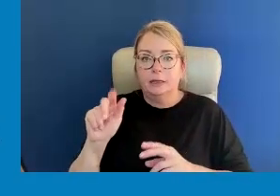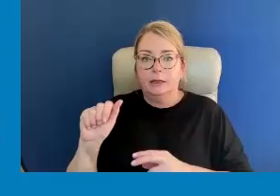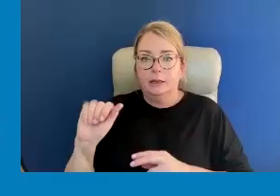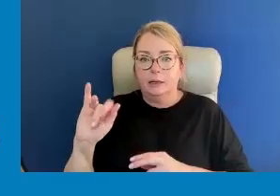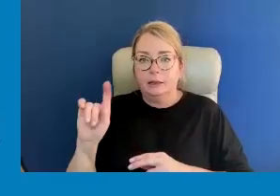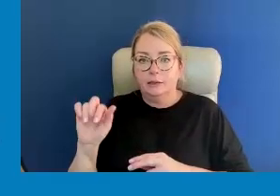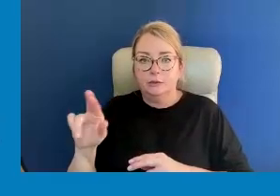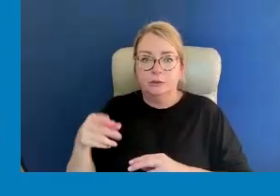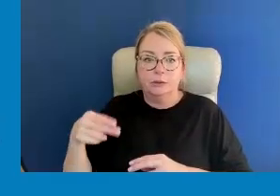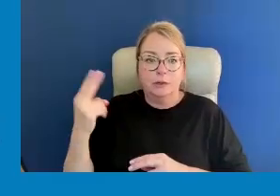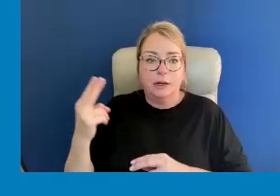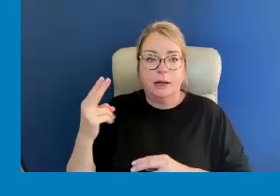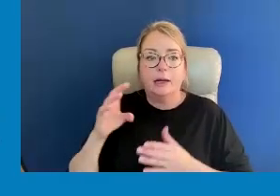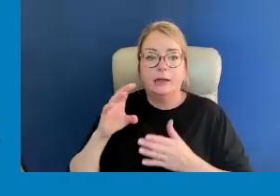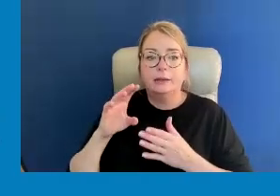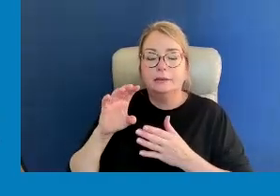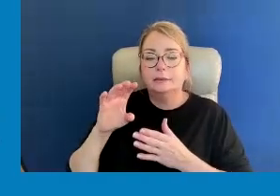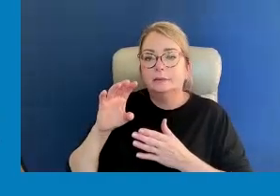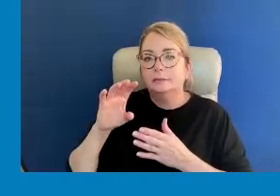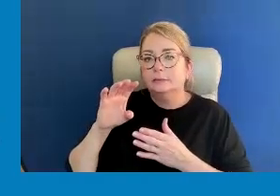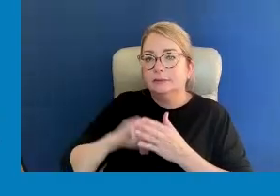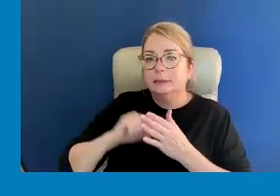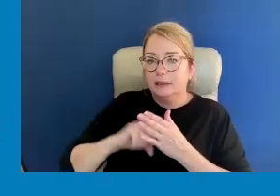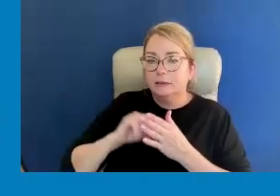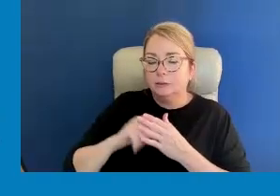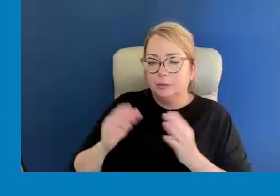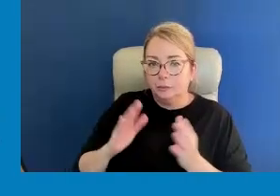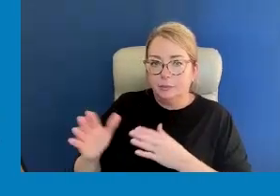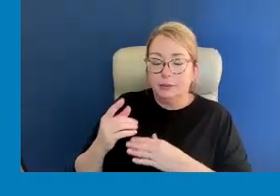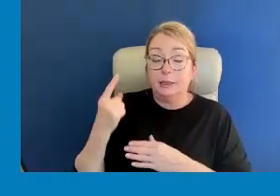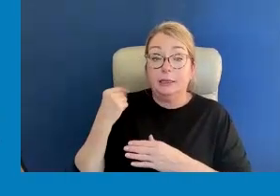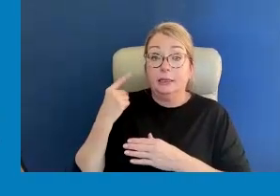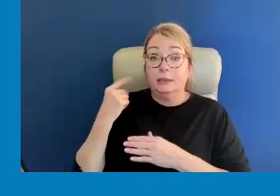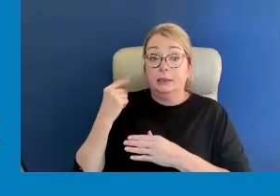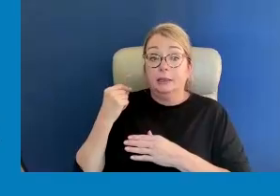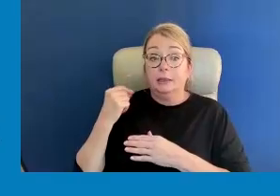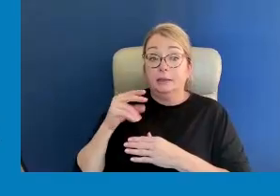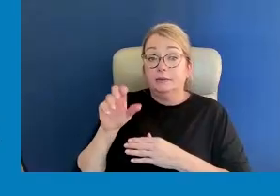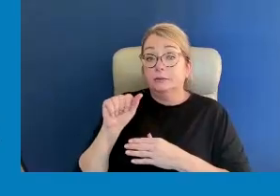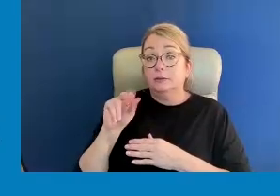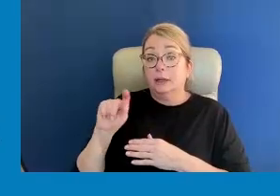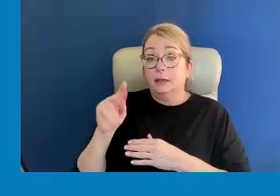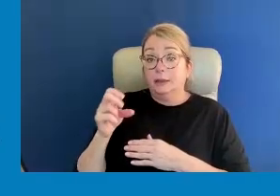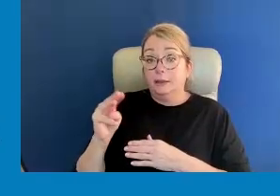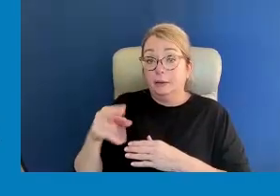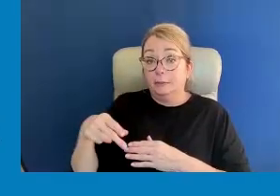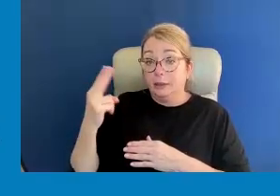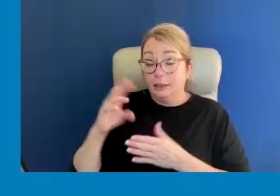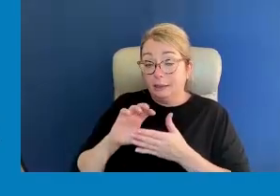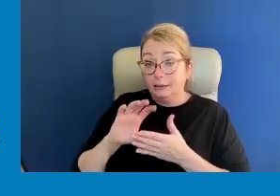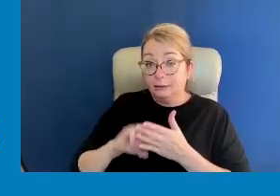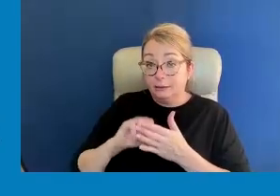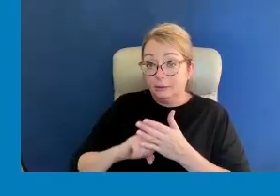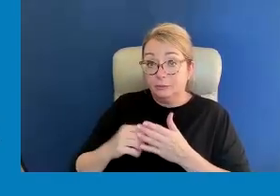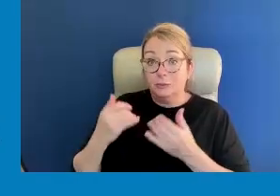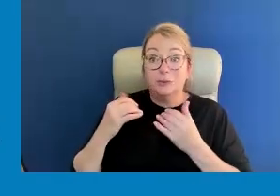employee cost plan this year. So if you were with us last year it was the Anthem High Deductible Plan, but this year it is actually the Kaiser High